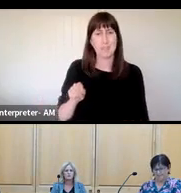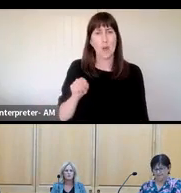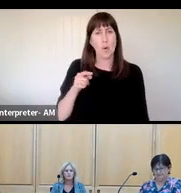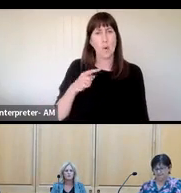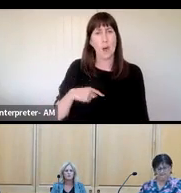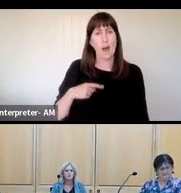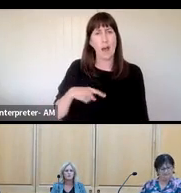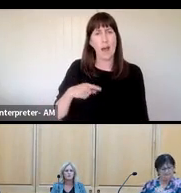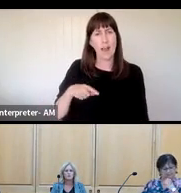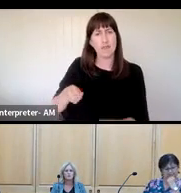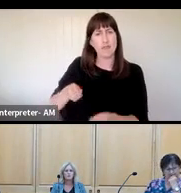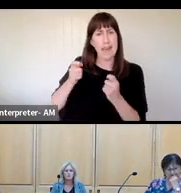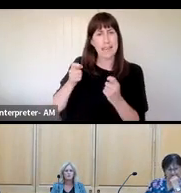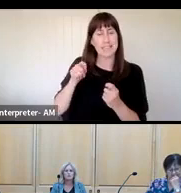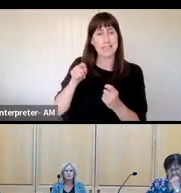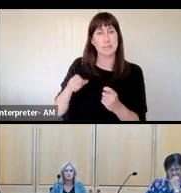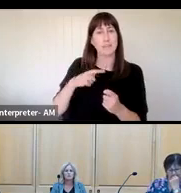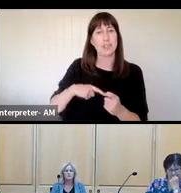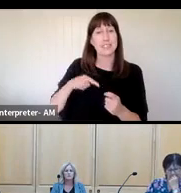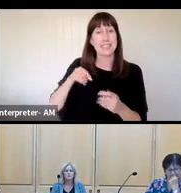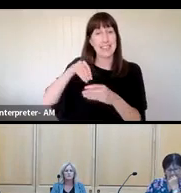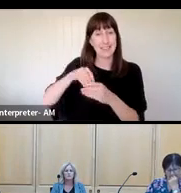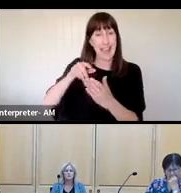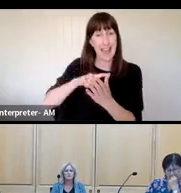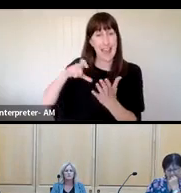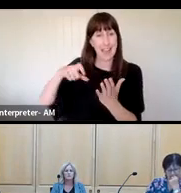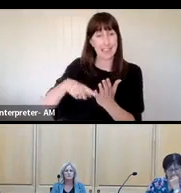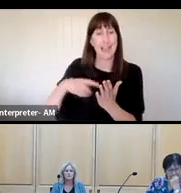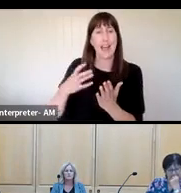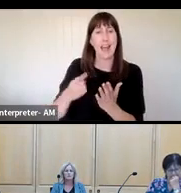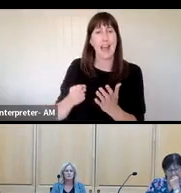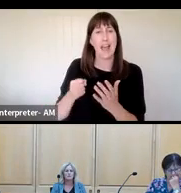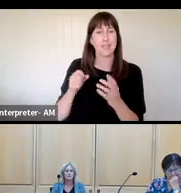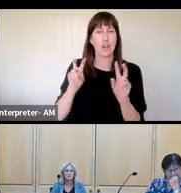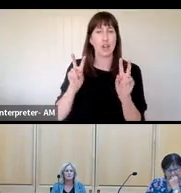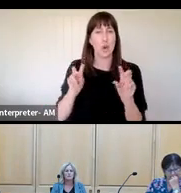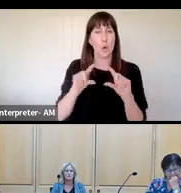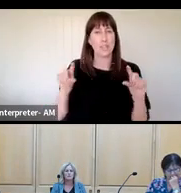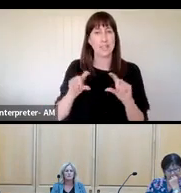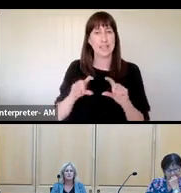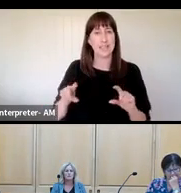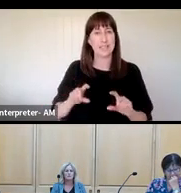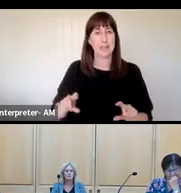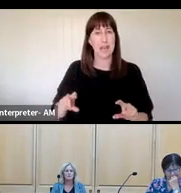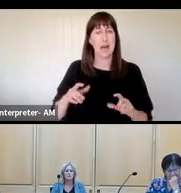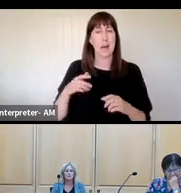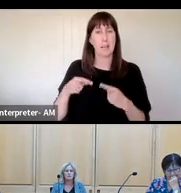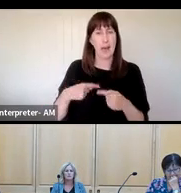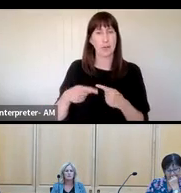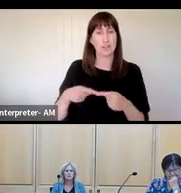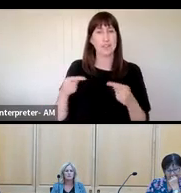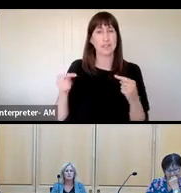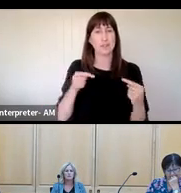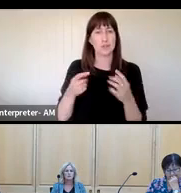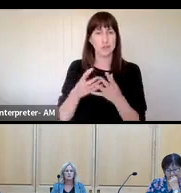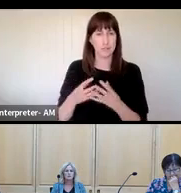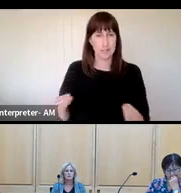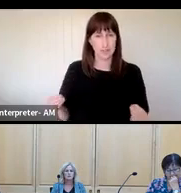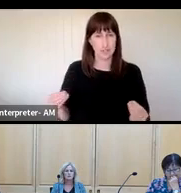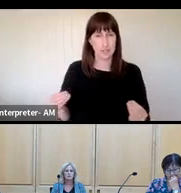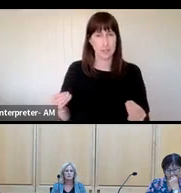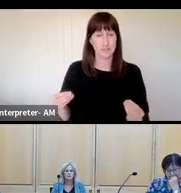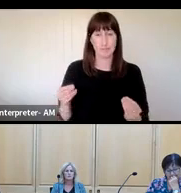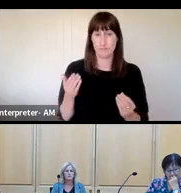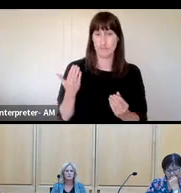resolution clauses in this Act. It was recently enacted, and we believe it is well considered and provides for